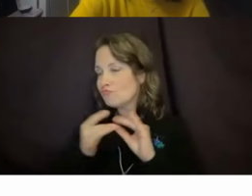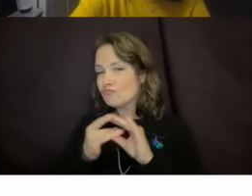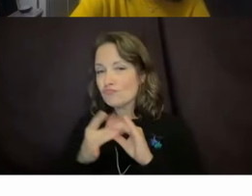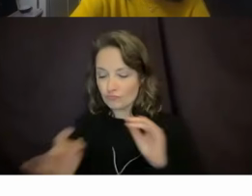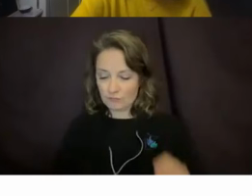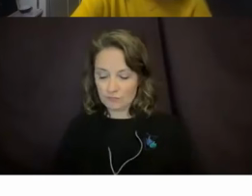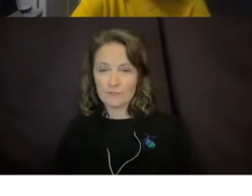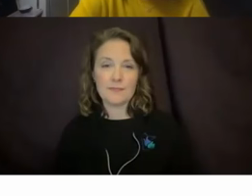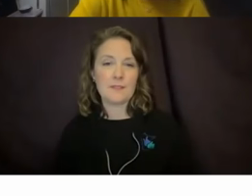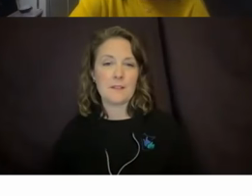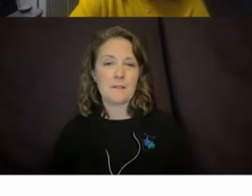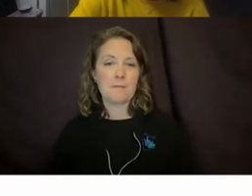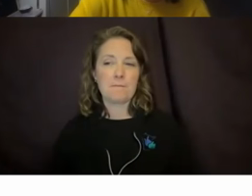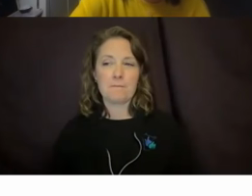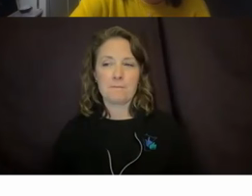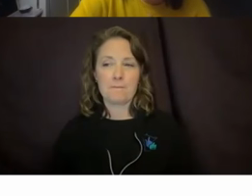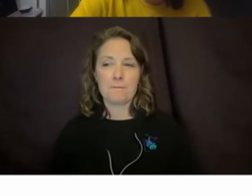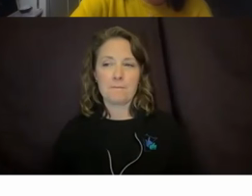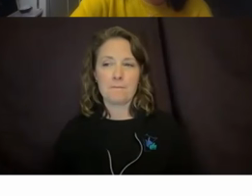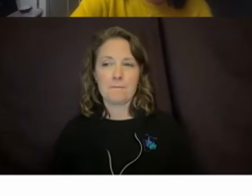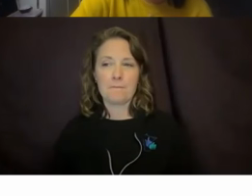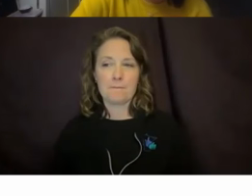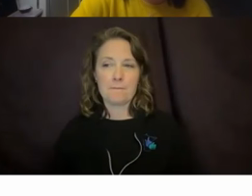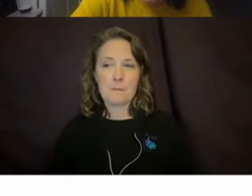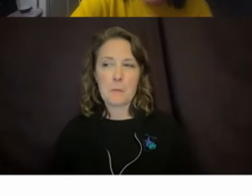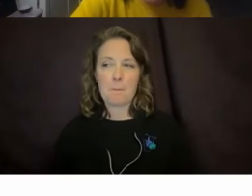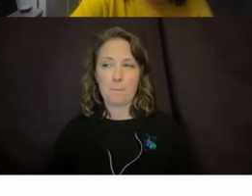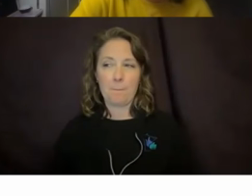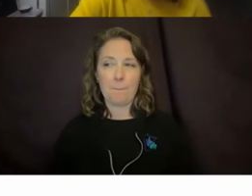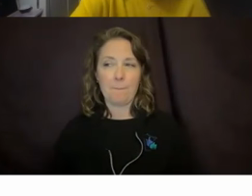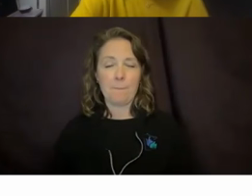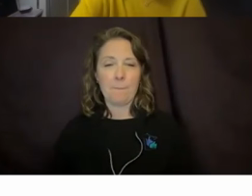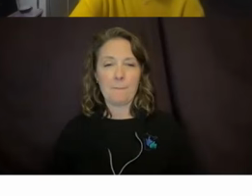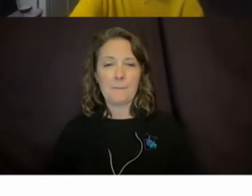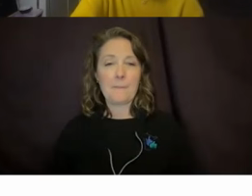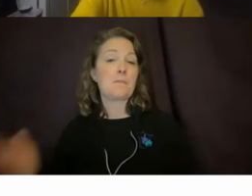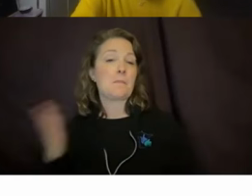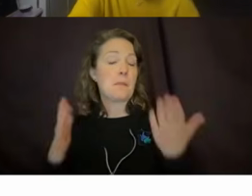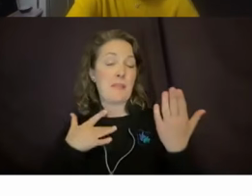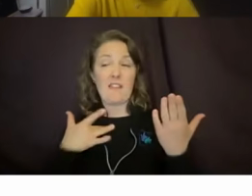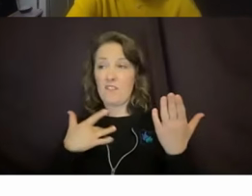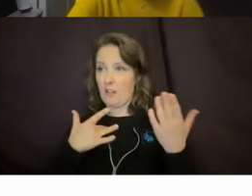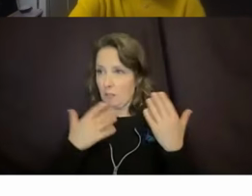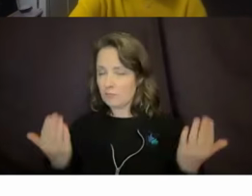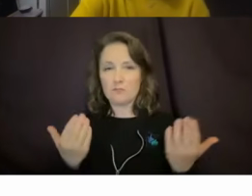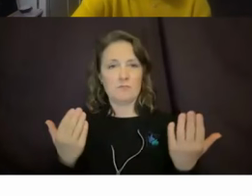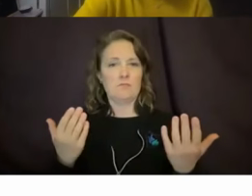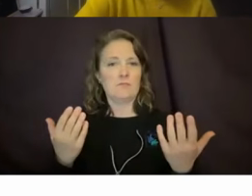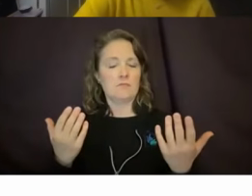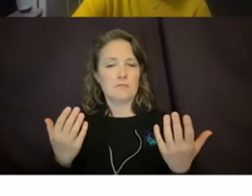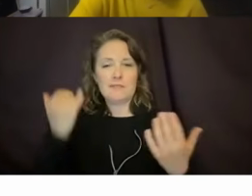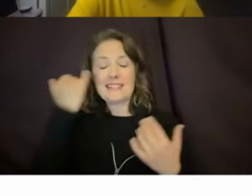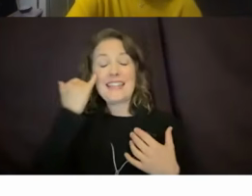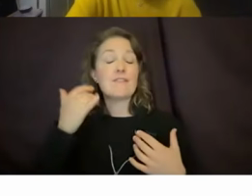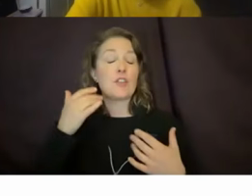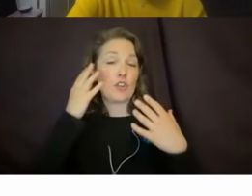playful, yeah, jumping. They might be feeling very present. So again, like if they are experiencing depression,